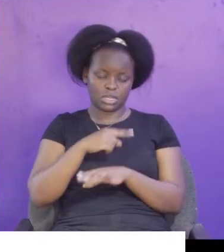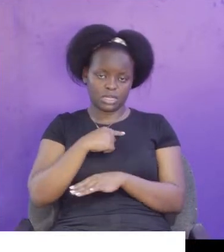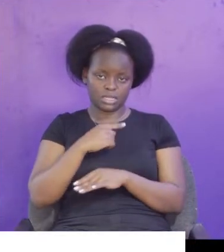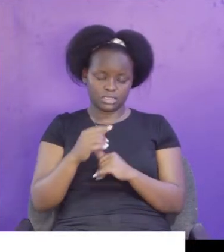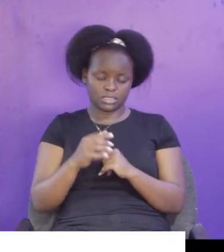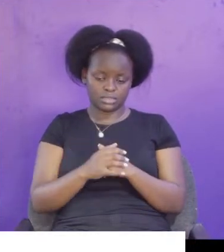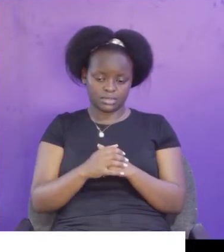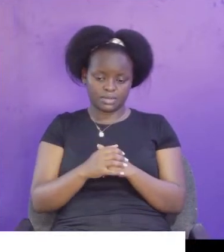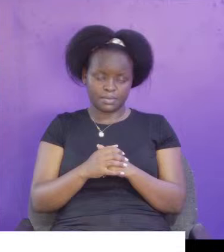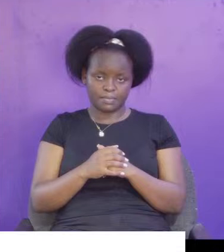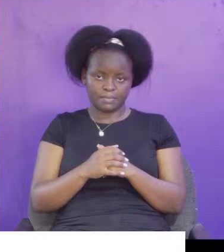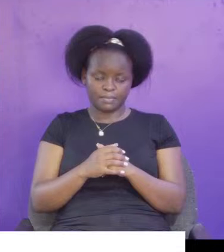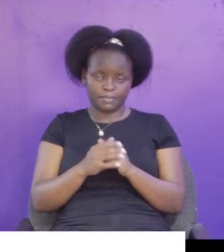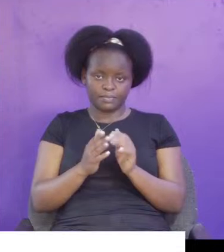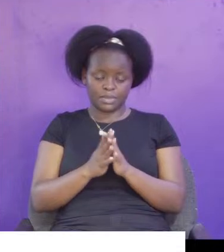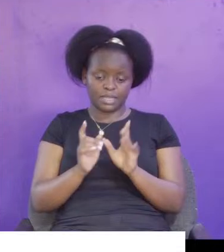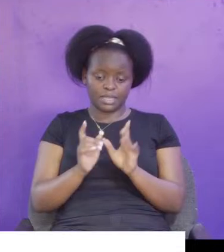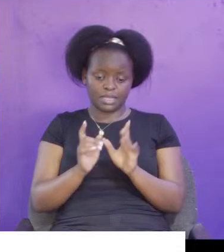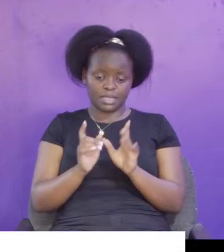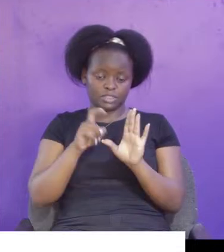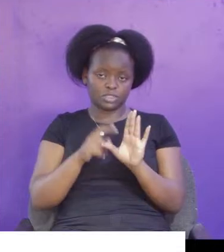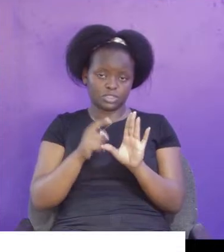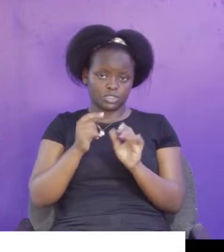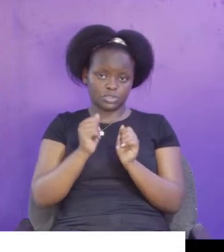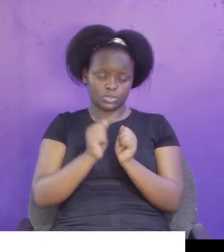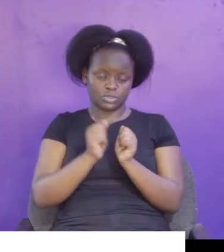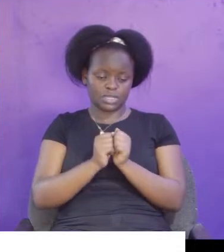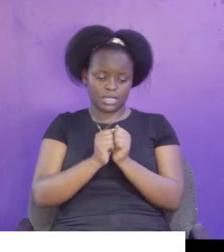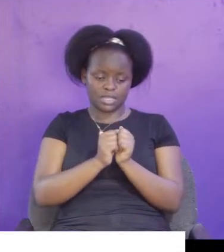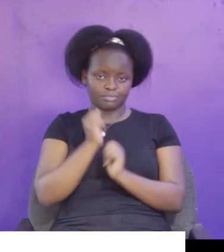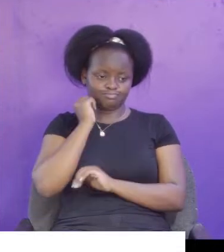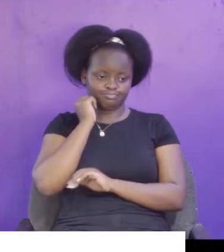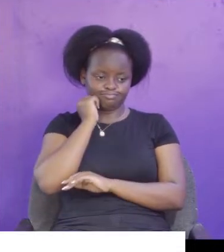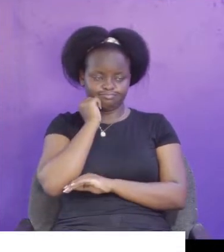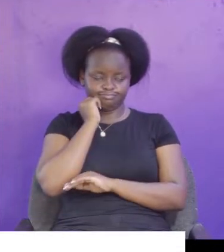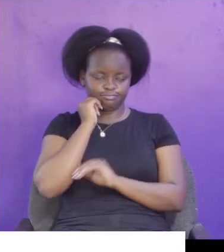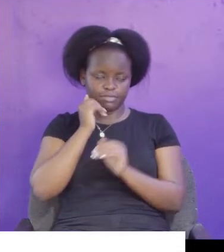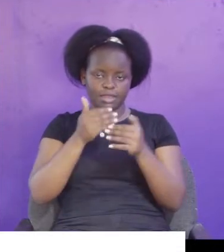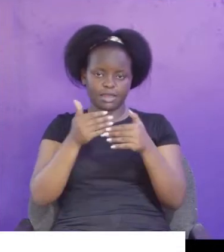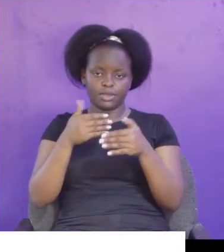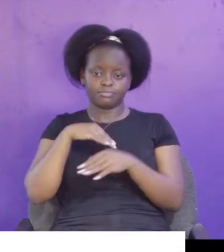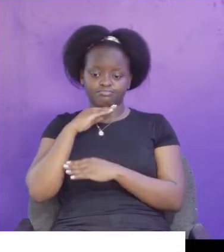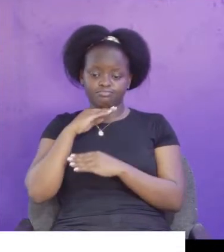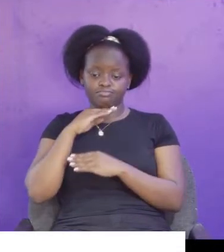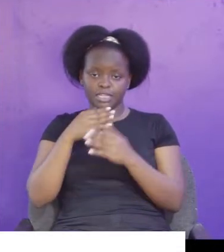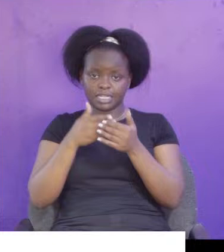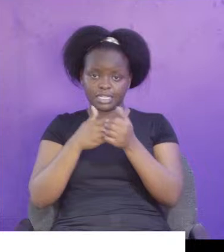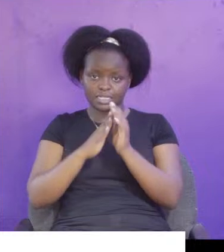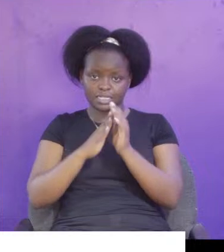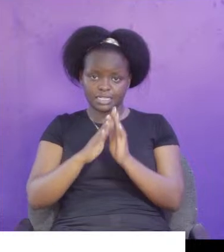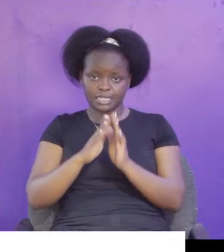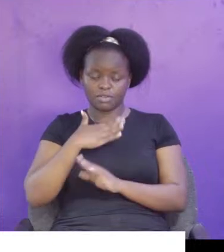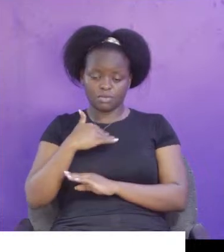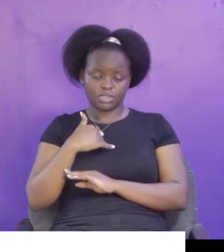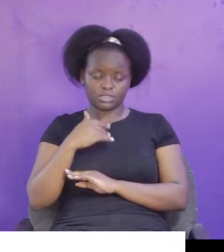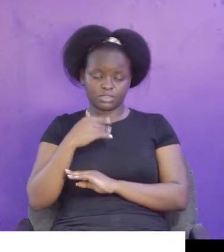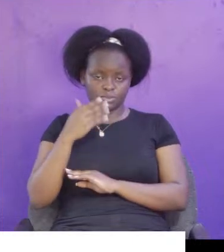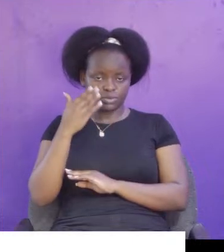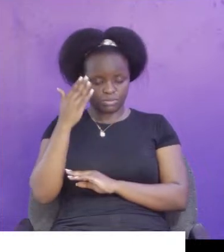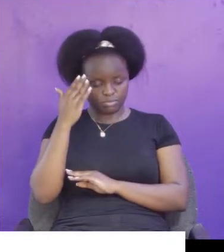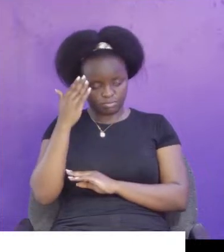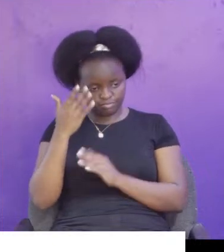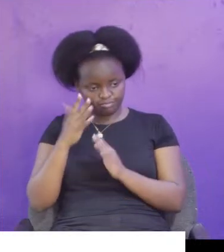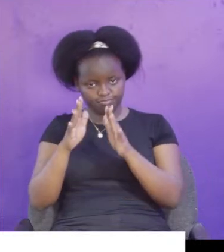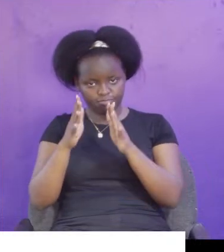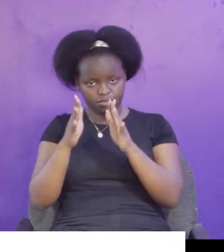and join together in mourning our departed leader. Let me recognize our delegation